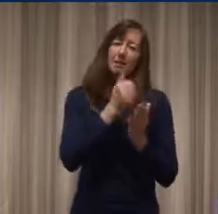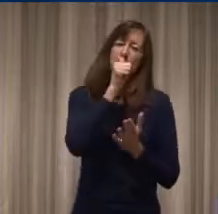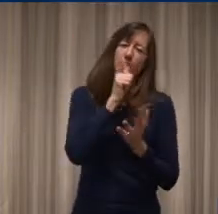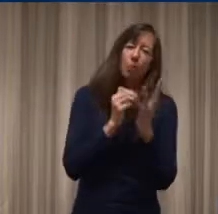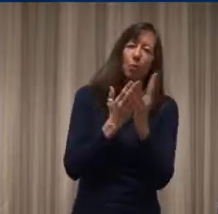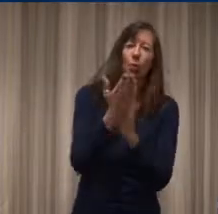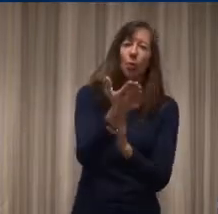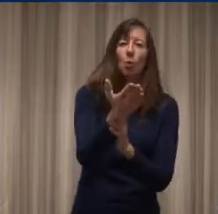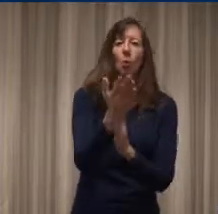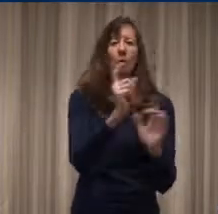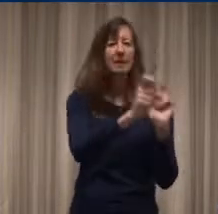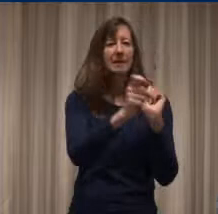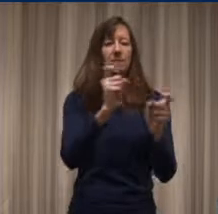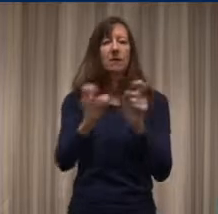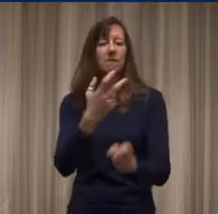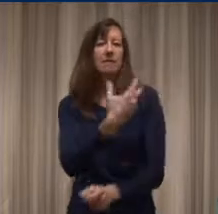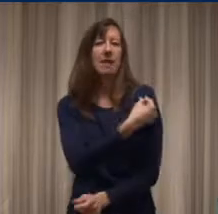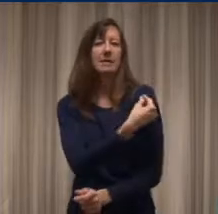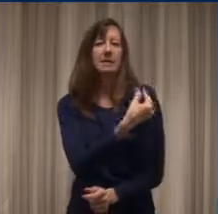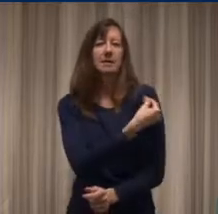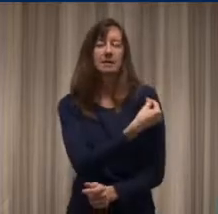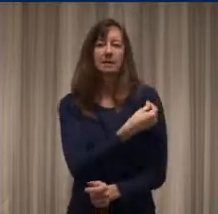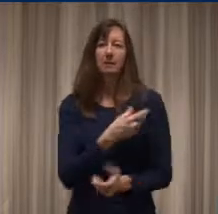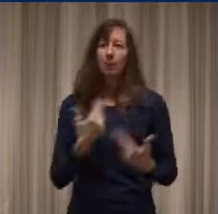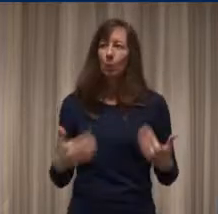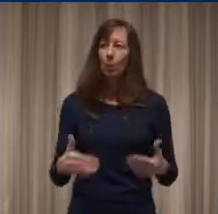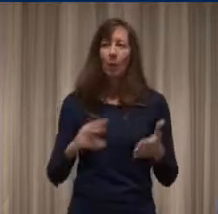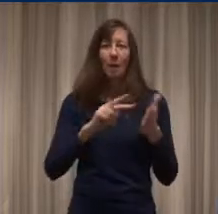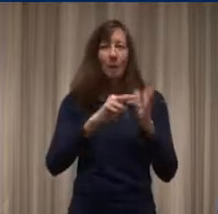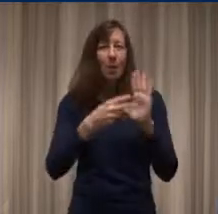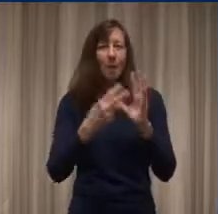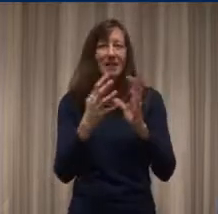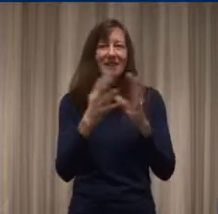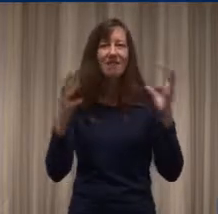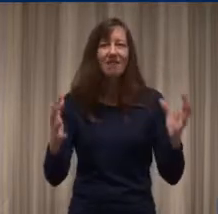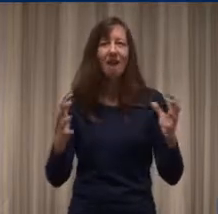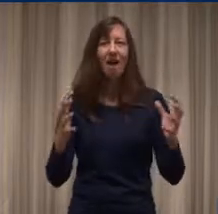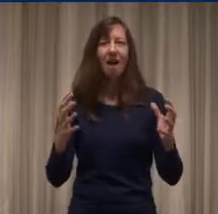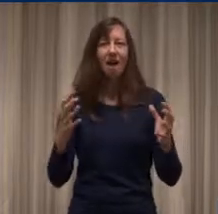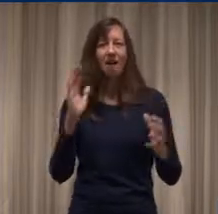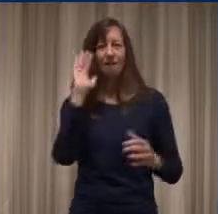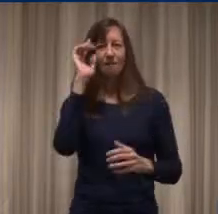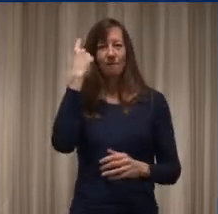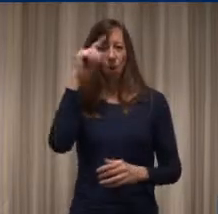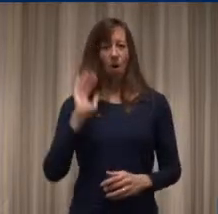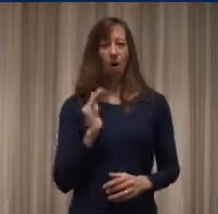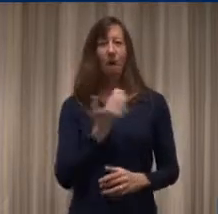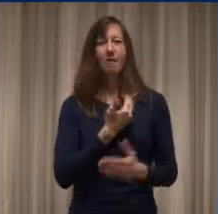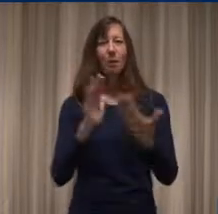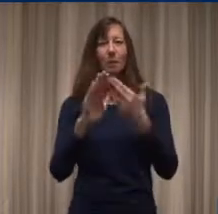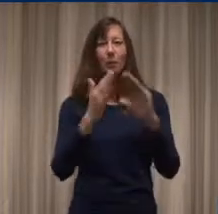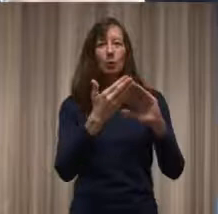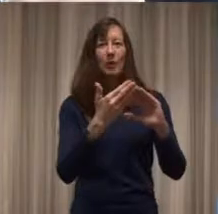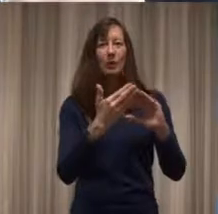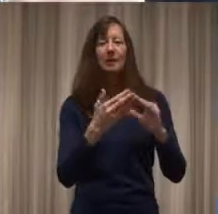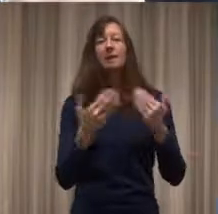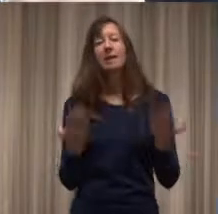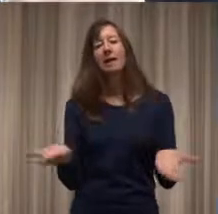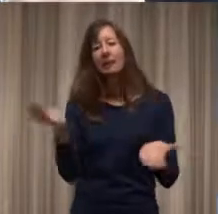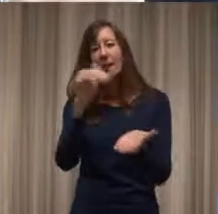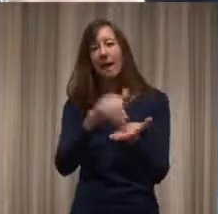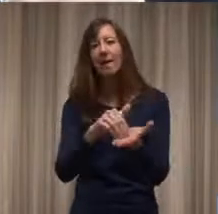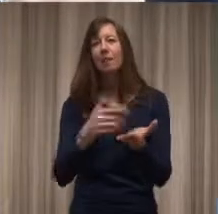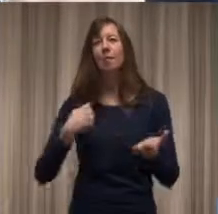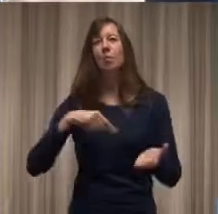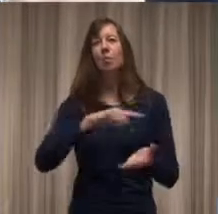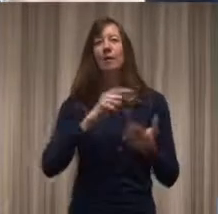distributed. And I think that says a heck of a lot about our community and how, once again, we continue to rally through this.